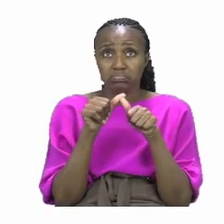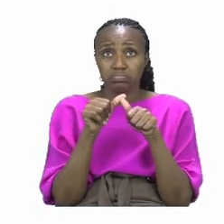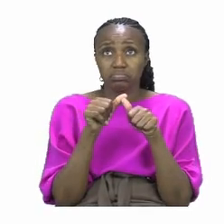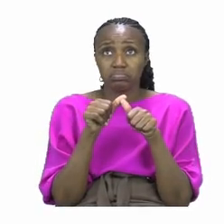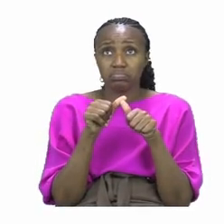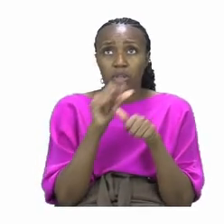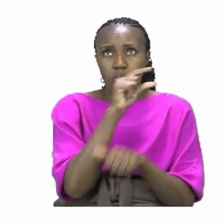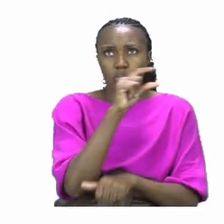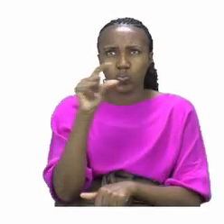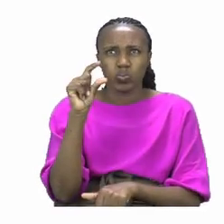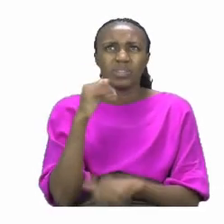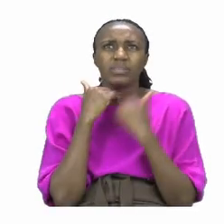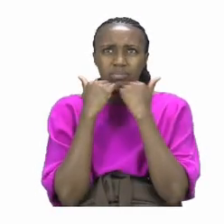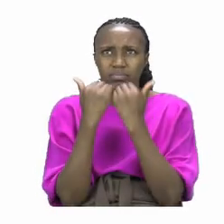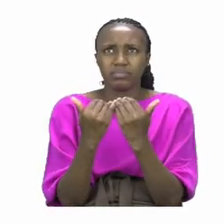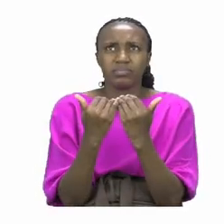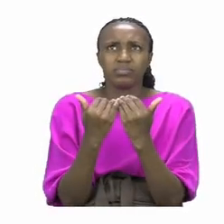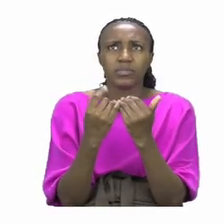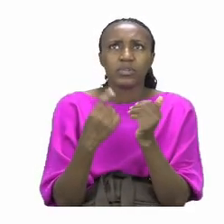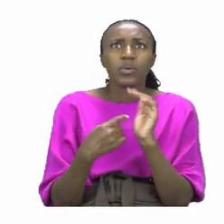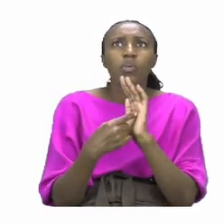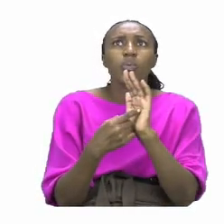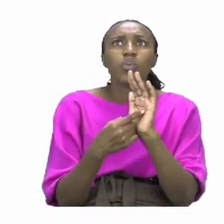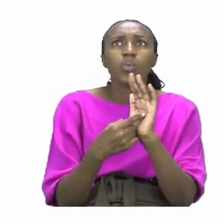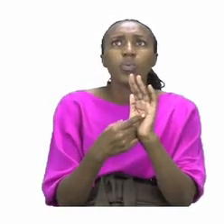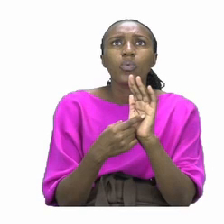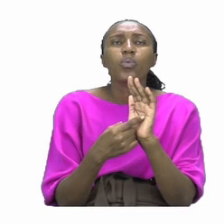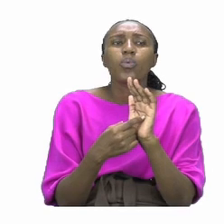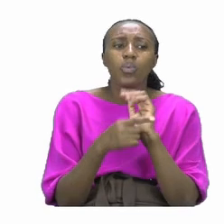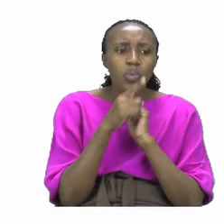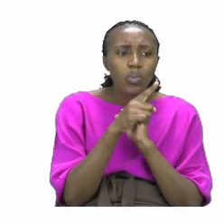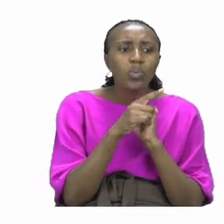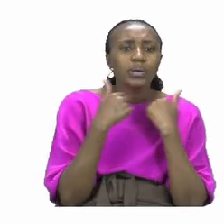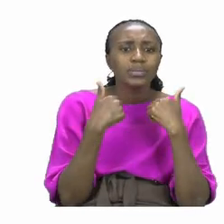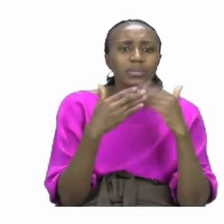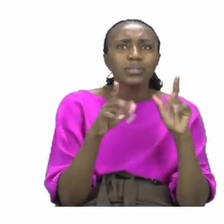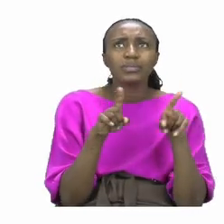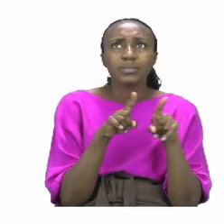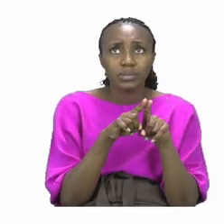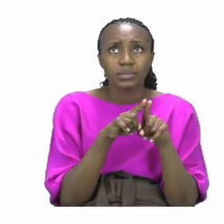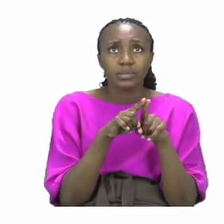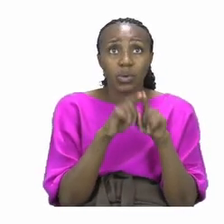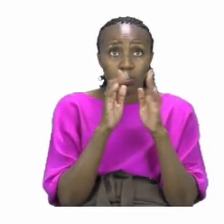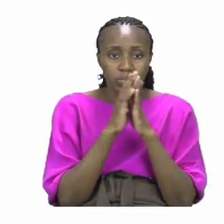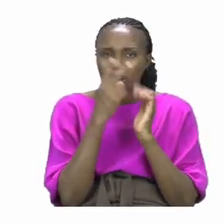are important because they show us that they are related. So, keep your ears wide